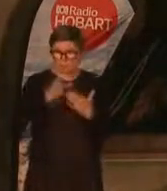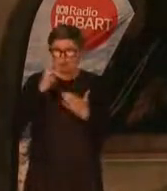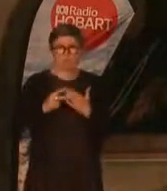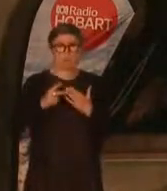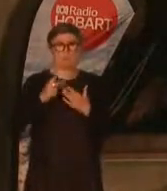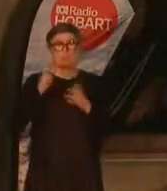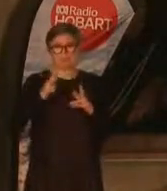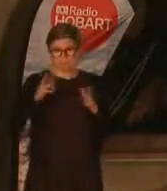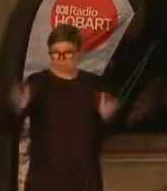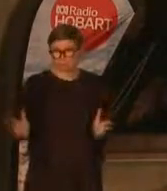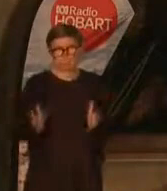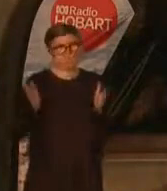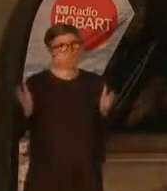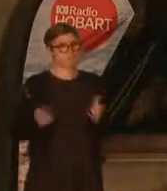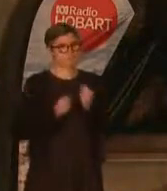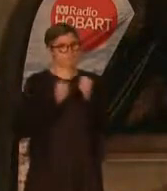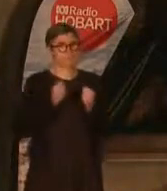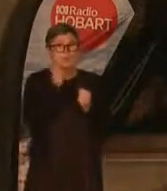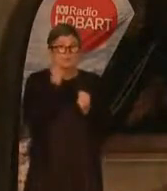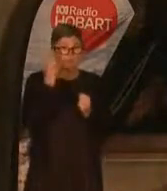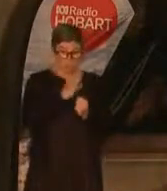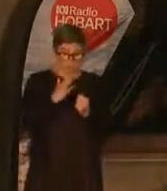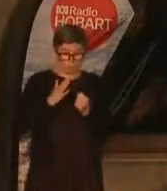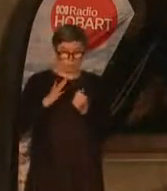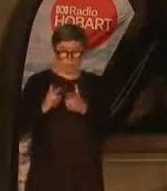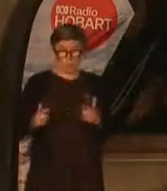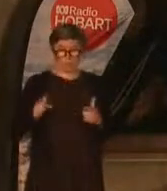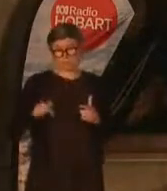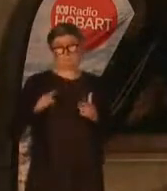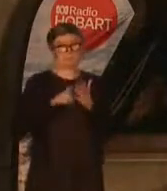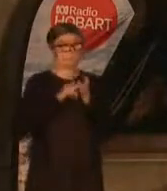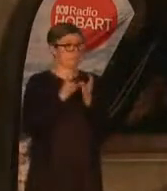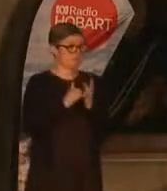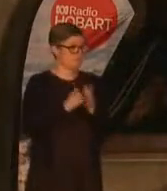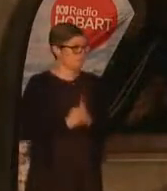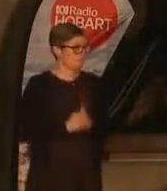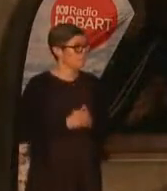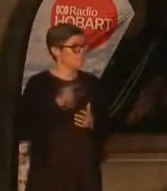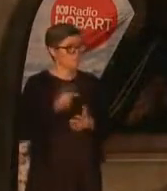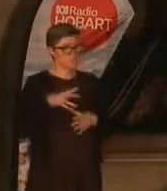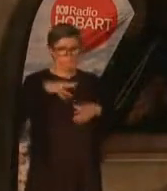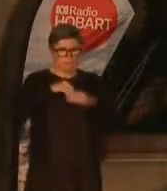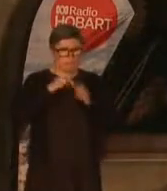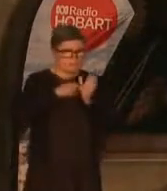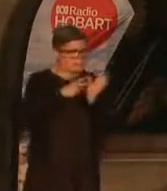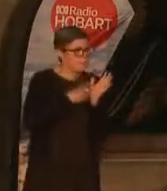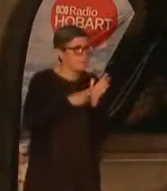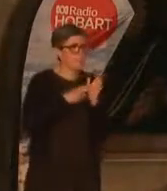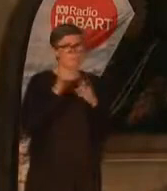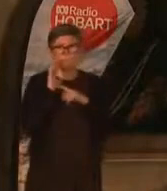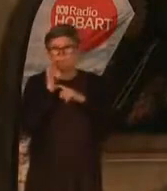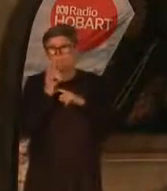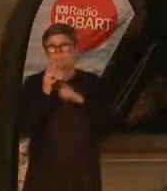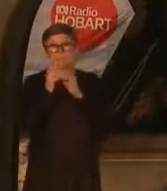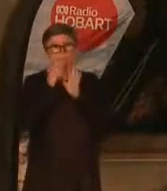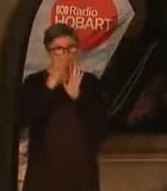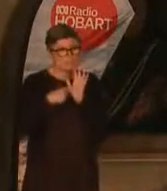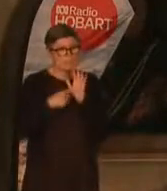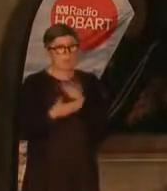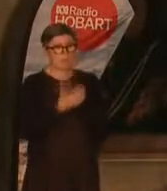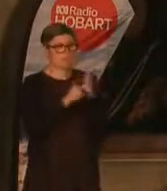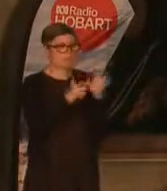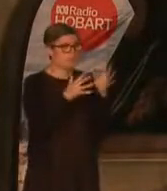the strength of the people here in Lutruwita, Tasmania. She's consulted on TV and film projects with Raw Film at the ABC and